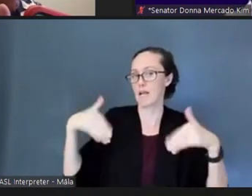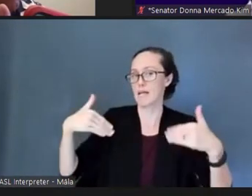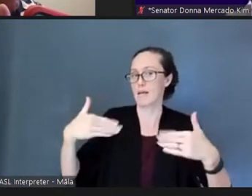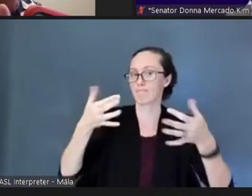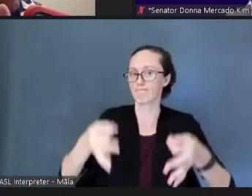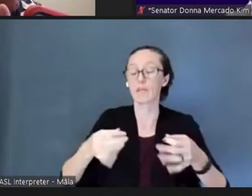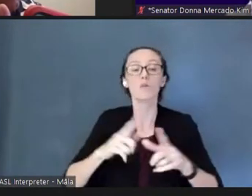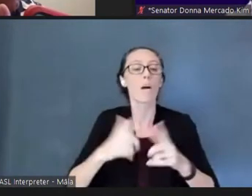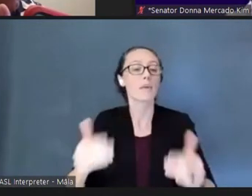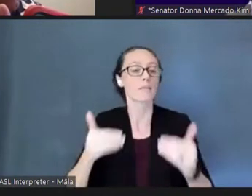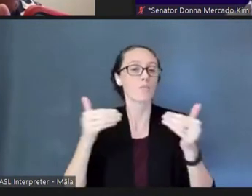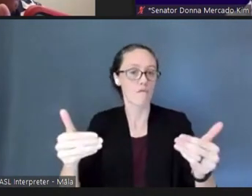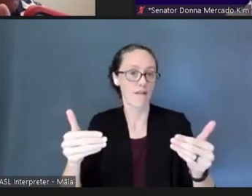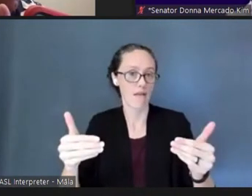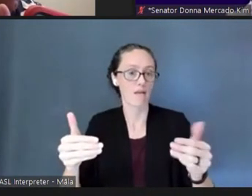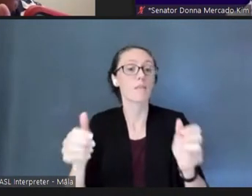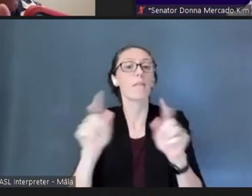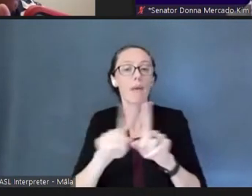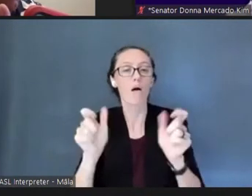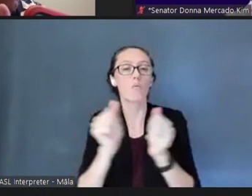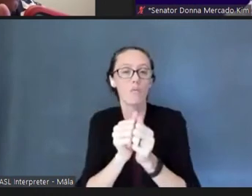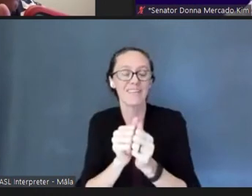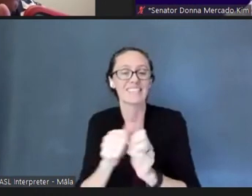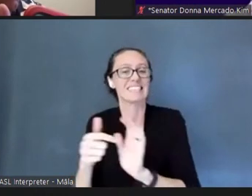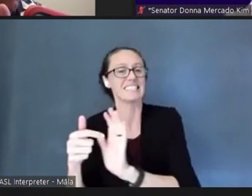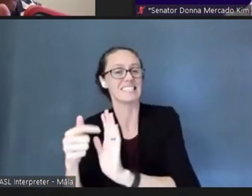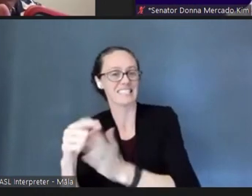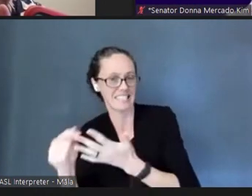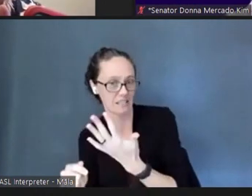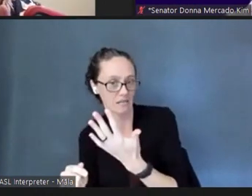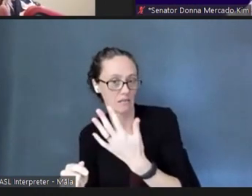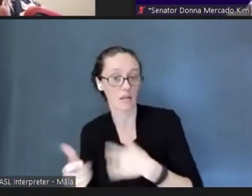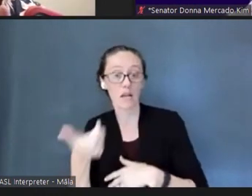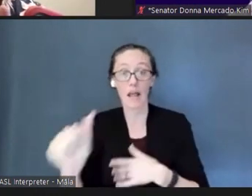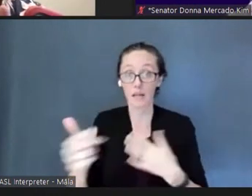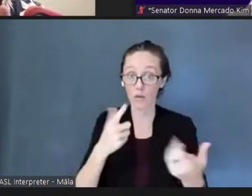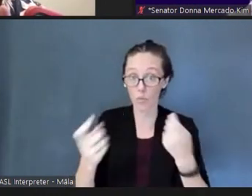that. With those caveats. Questions or concerns?